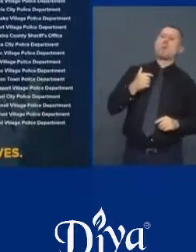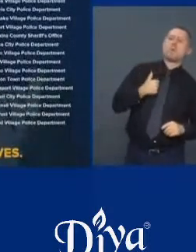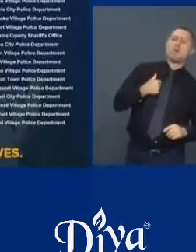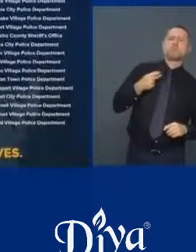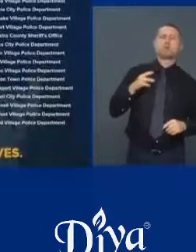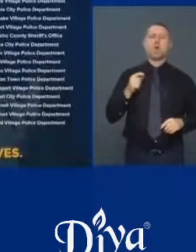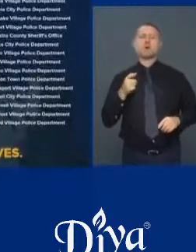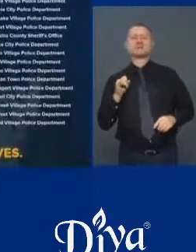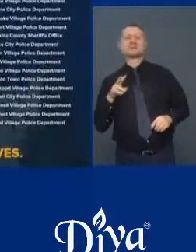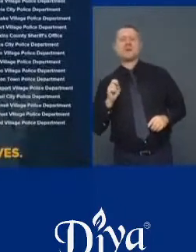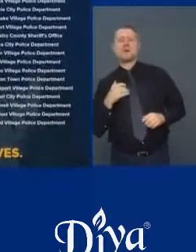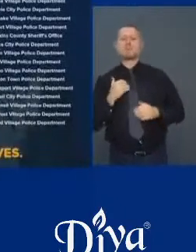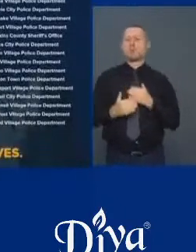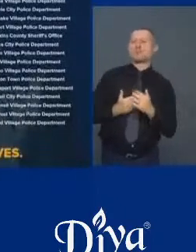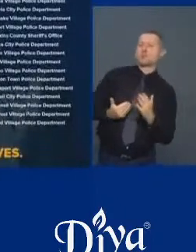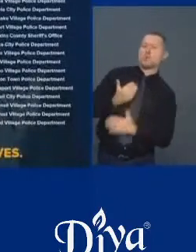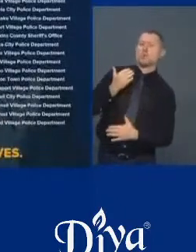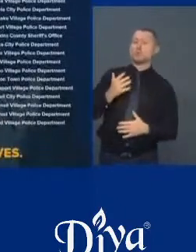New progressive.